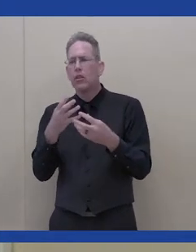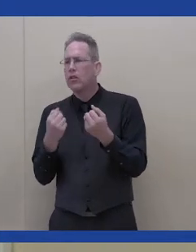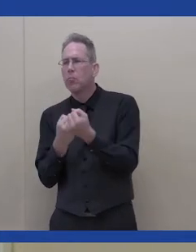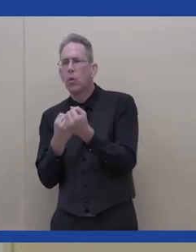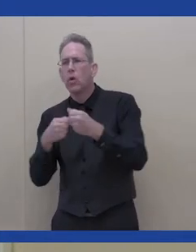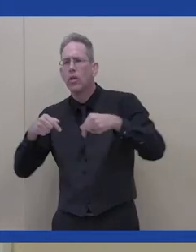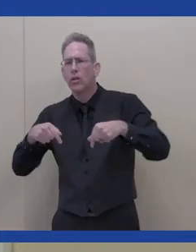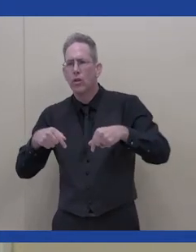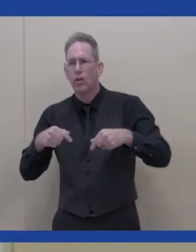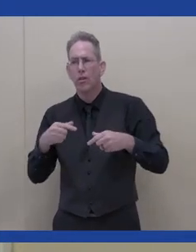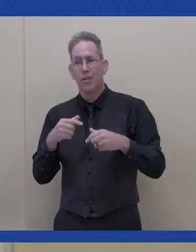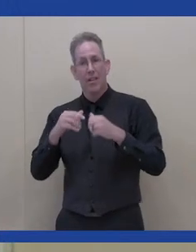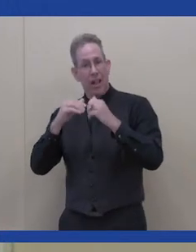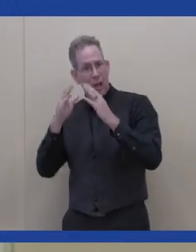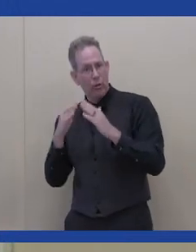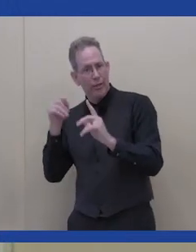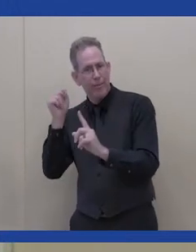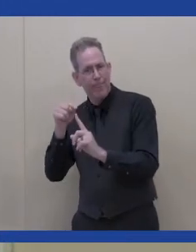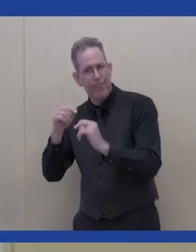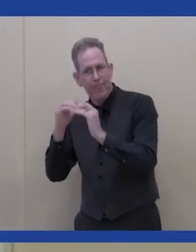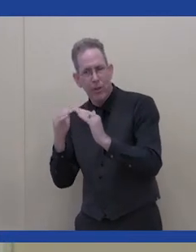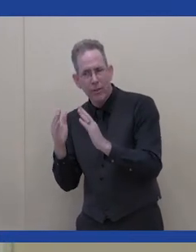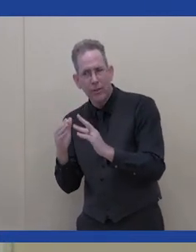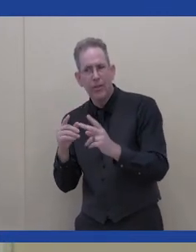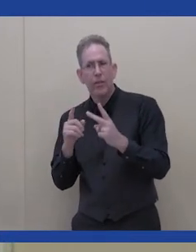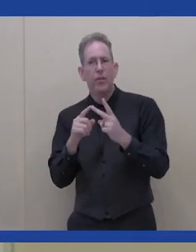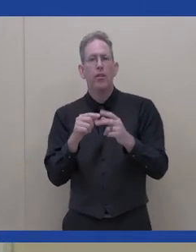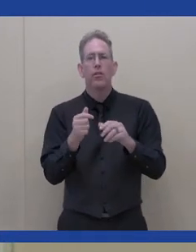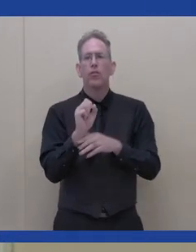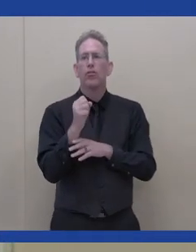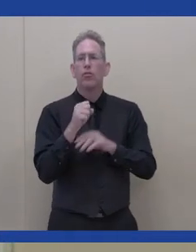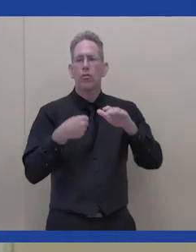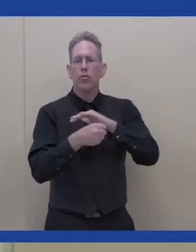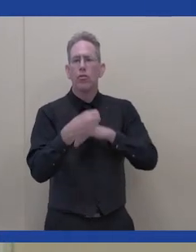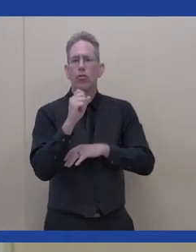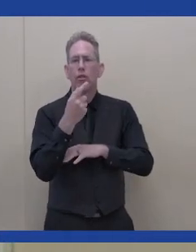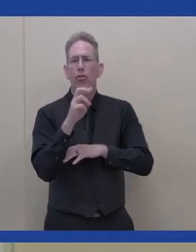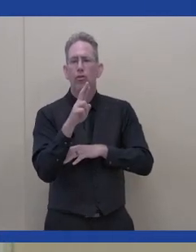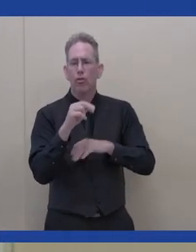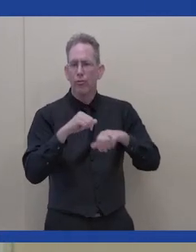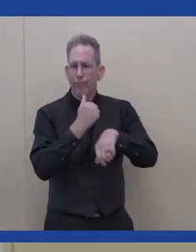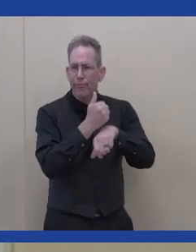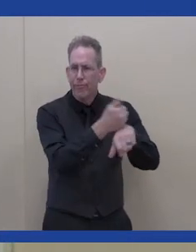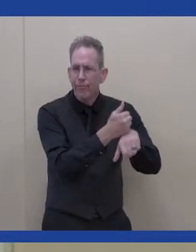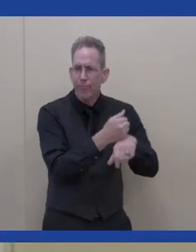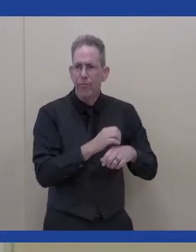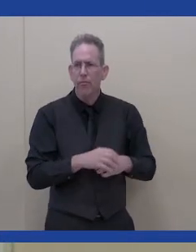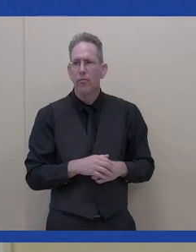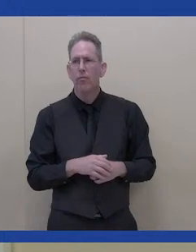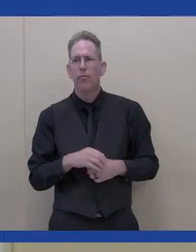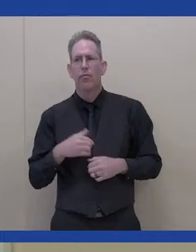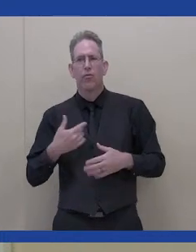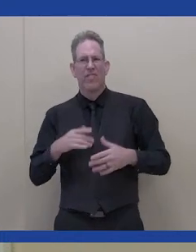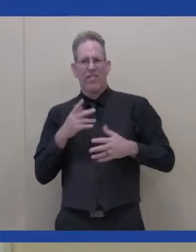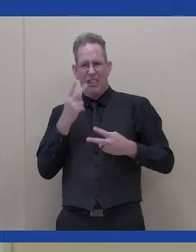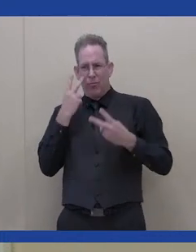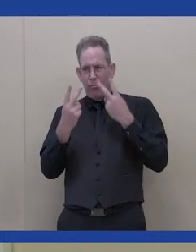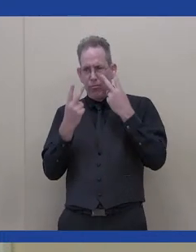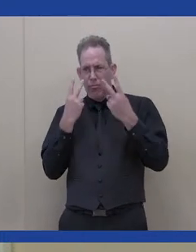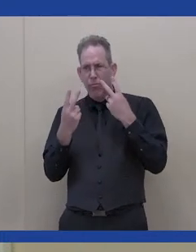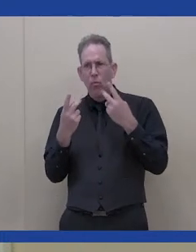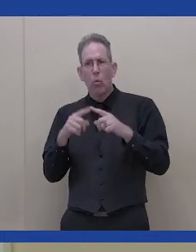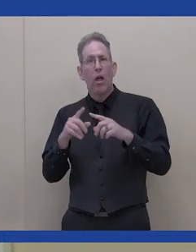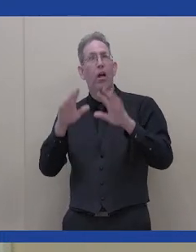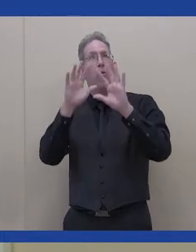low barrier shelters to affordable permanent housing. We saw this firsthand when our adverse weather shelter program came to an